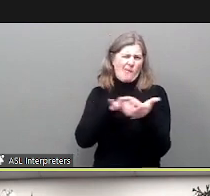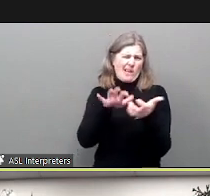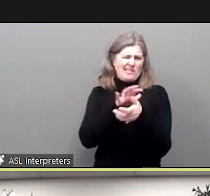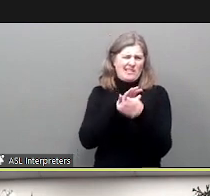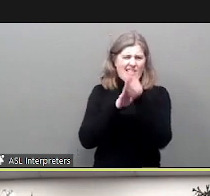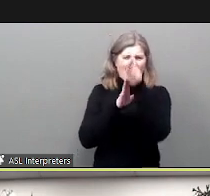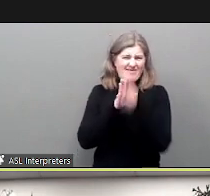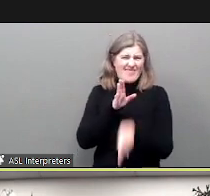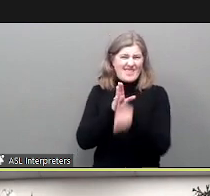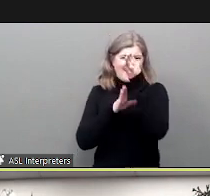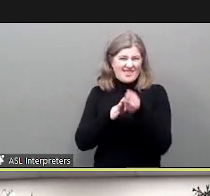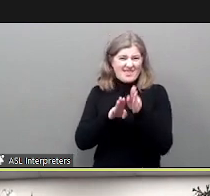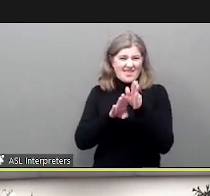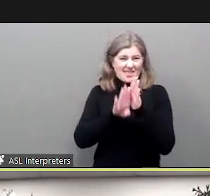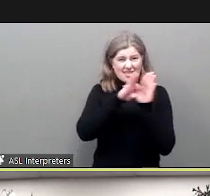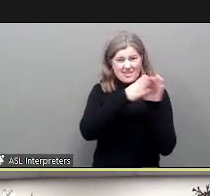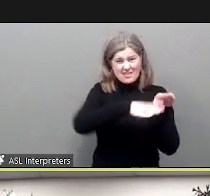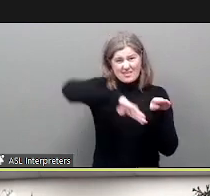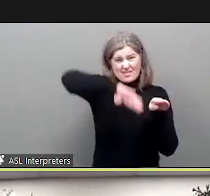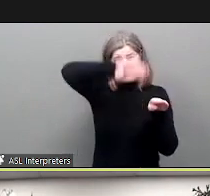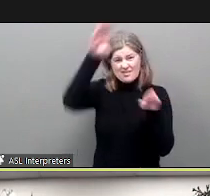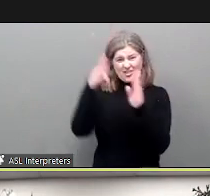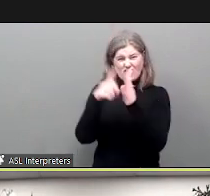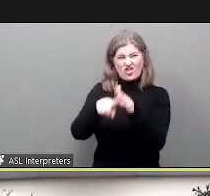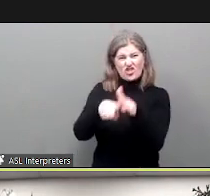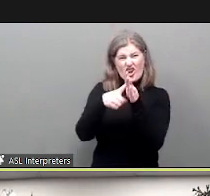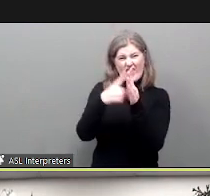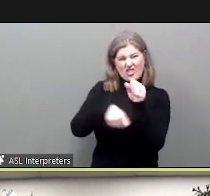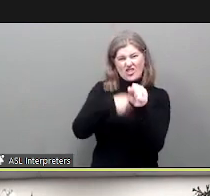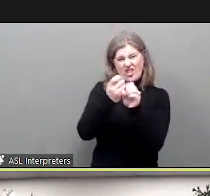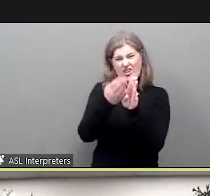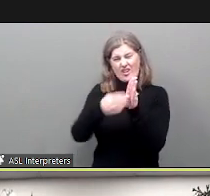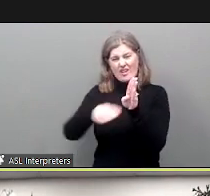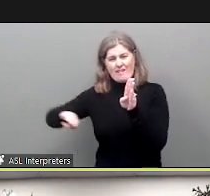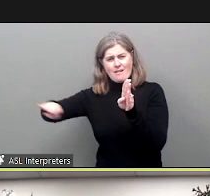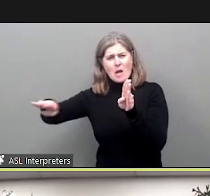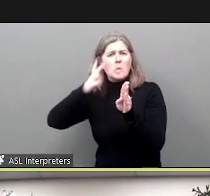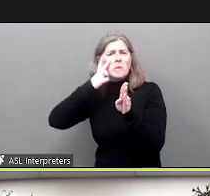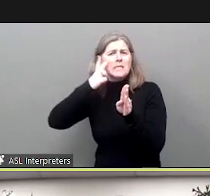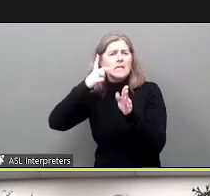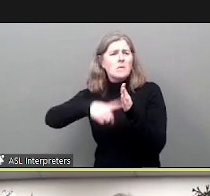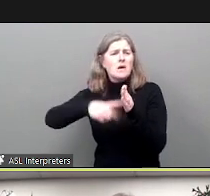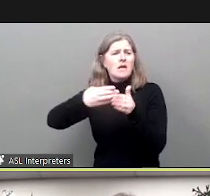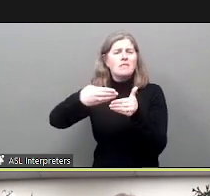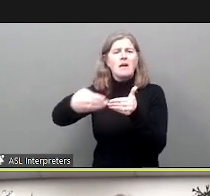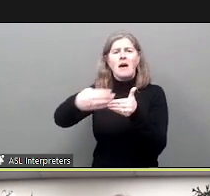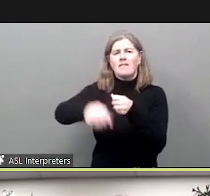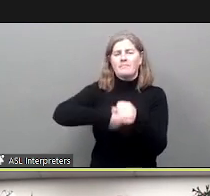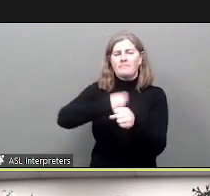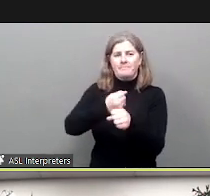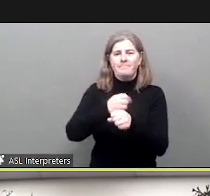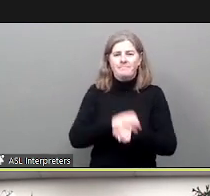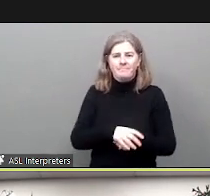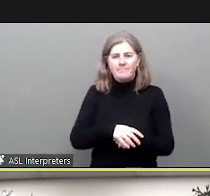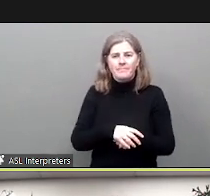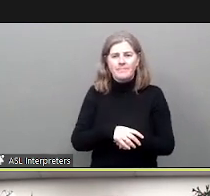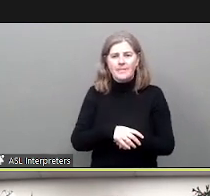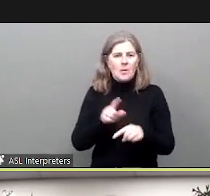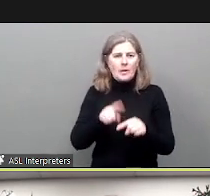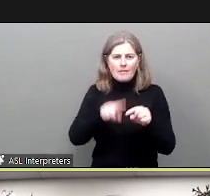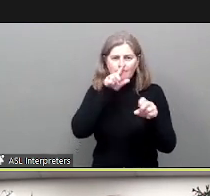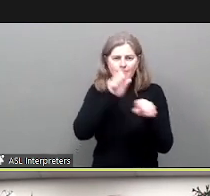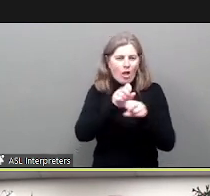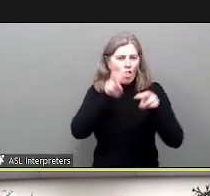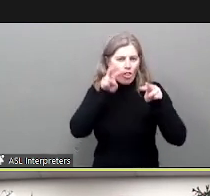this is really the start of this year and these numbers, but we'll look at it at the end of the year, and we can actually look at the